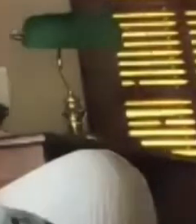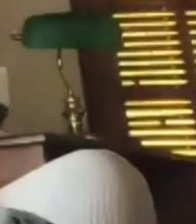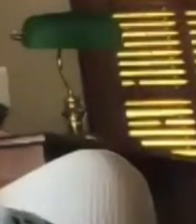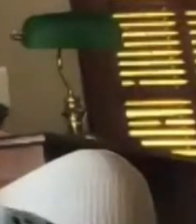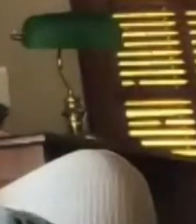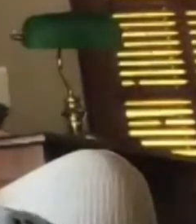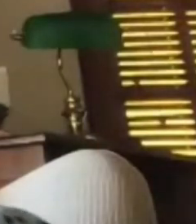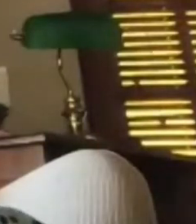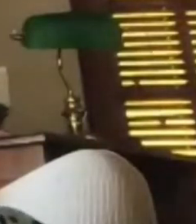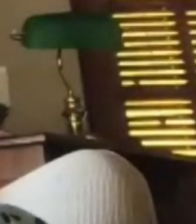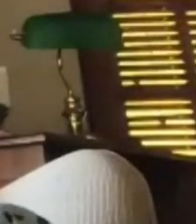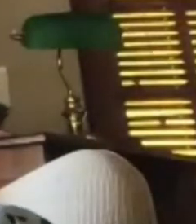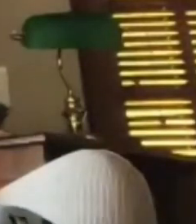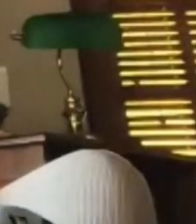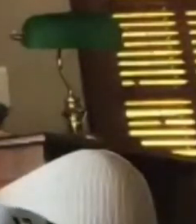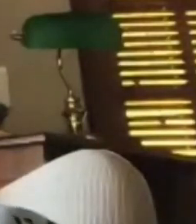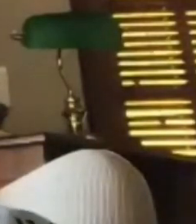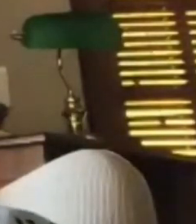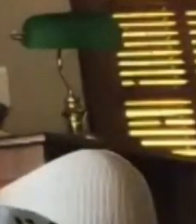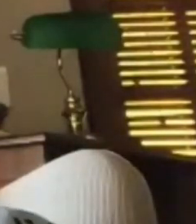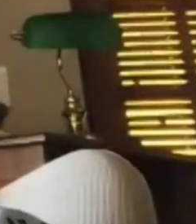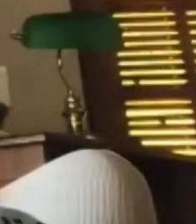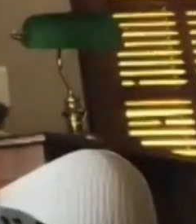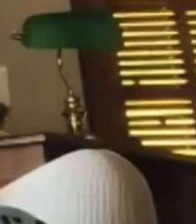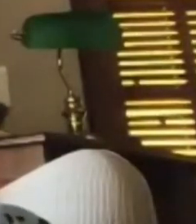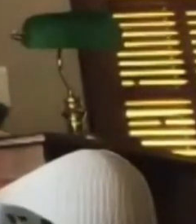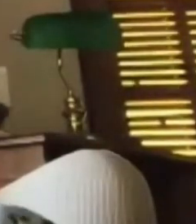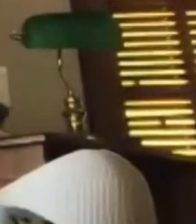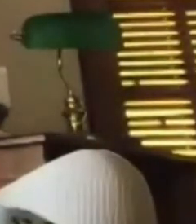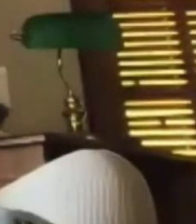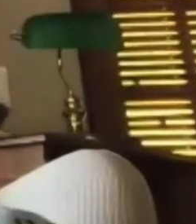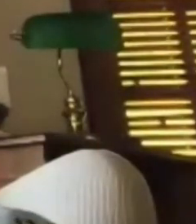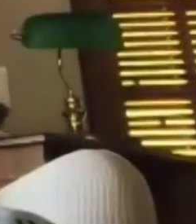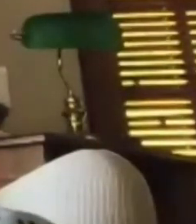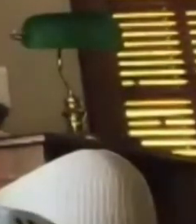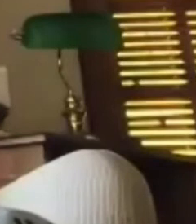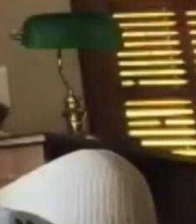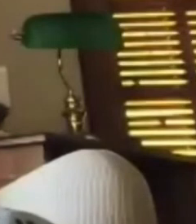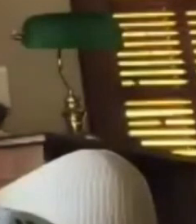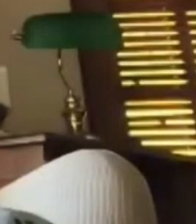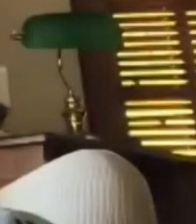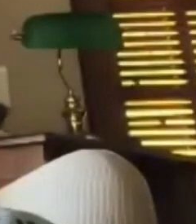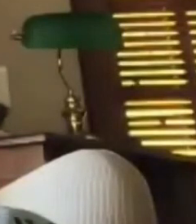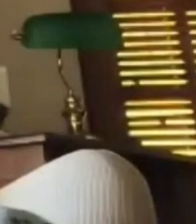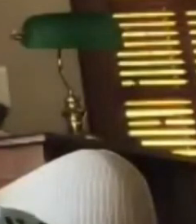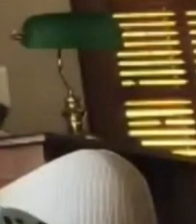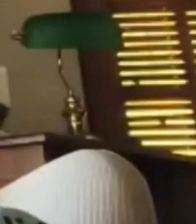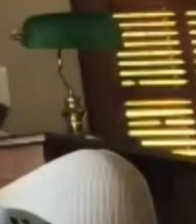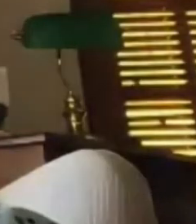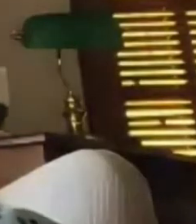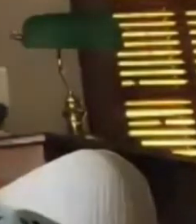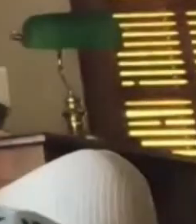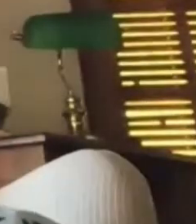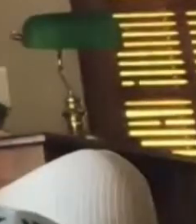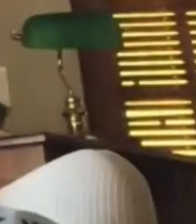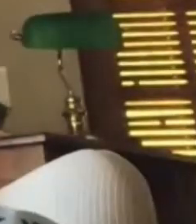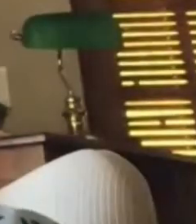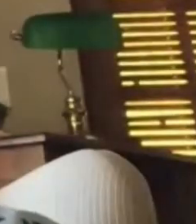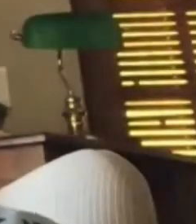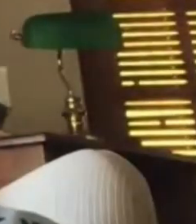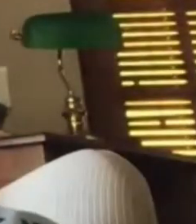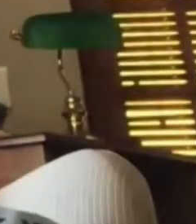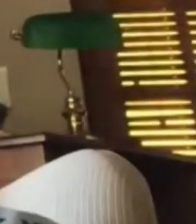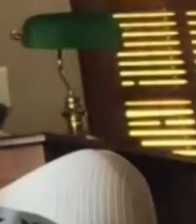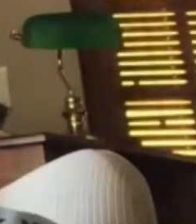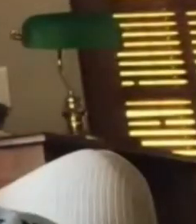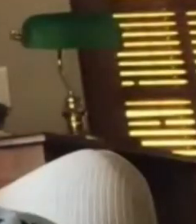what we need to address and that we need clarity on as to how are we going to deal with the coming weeks to